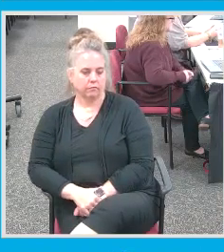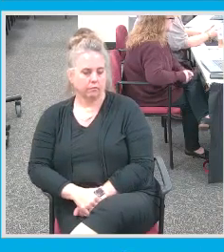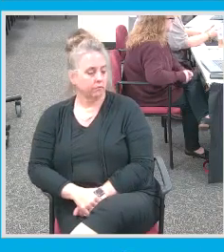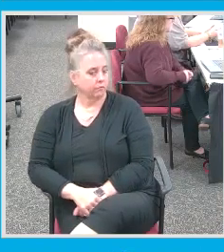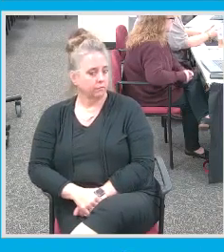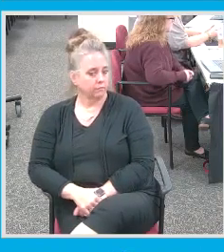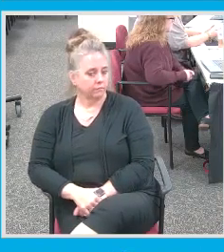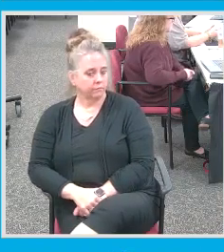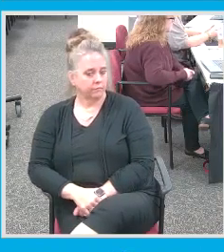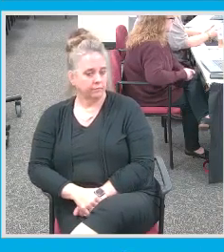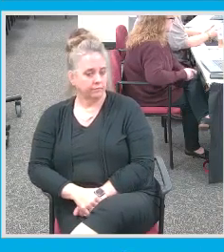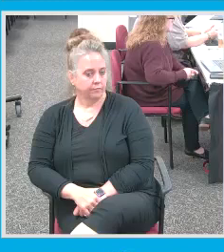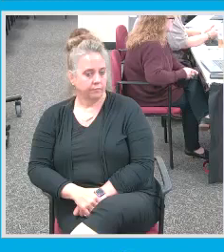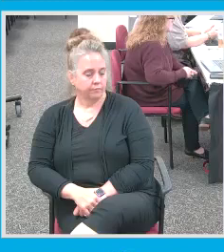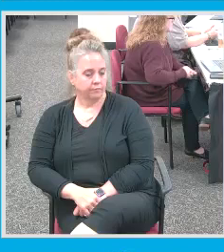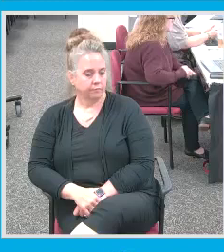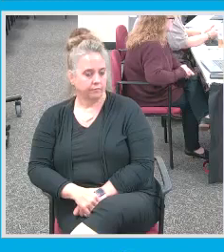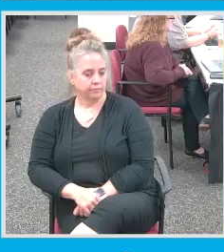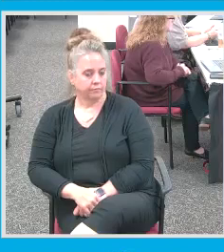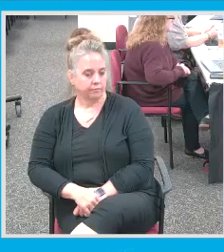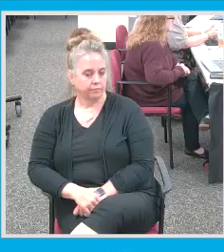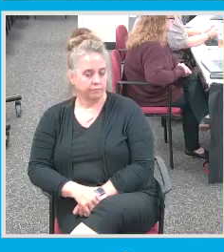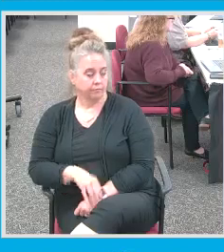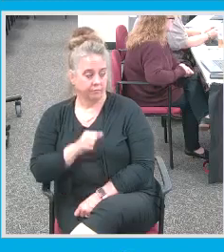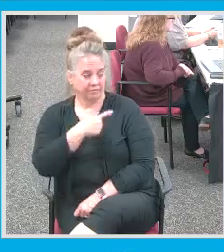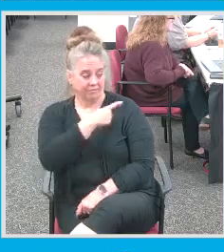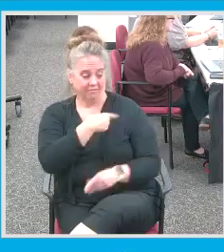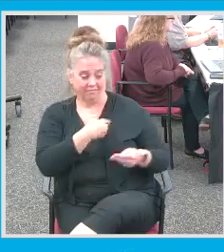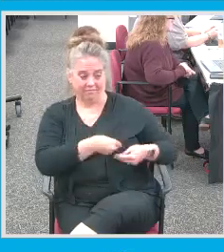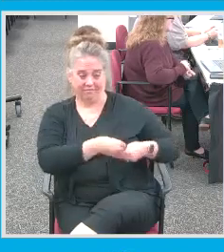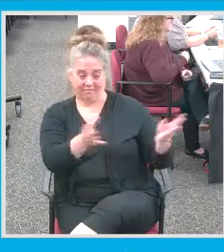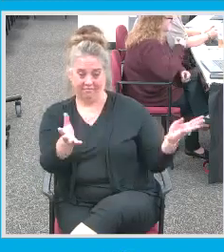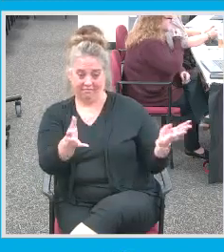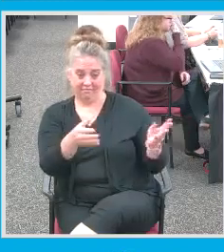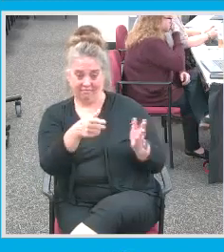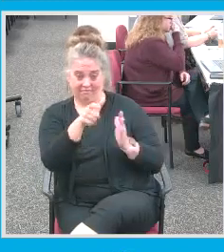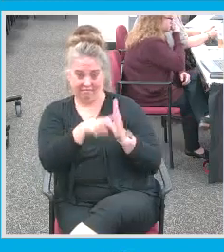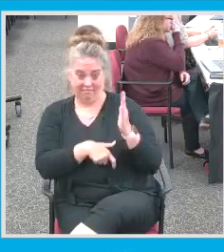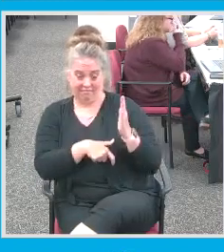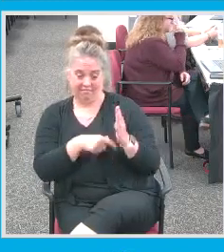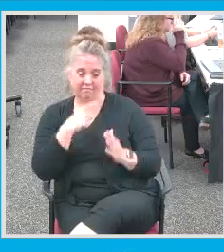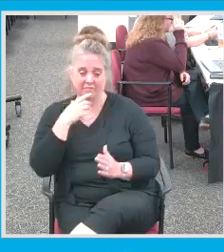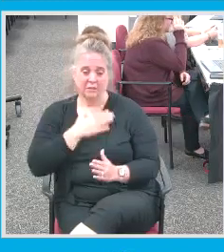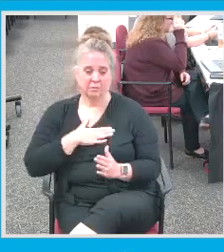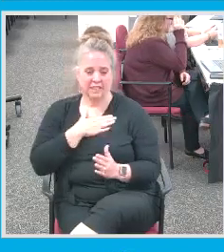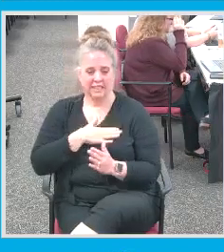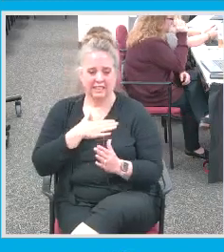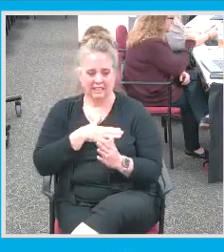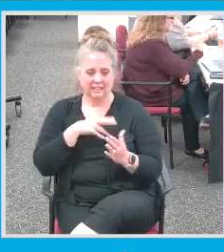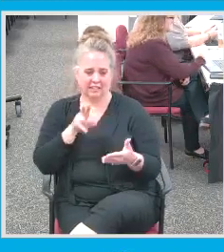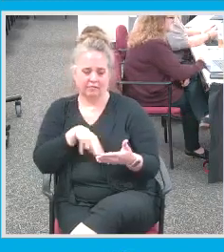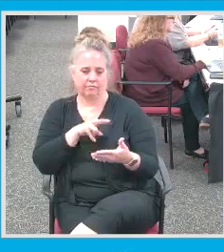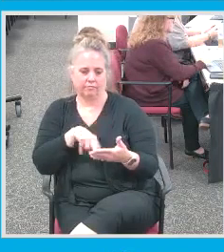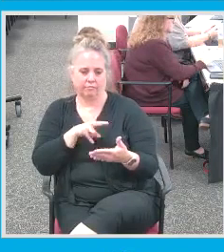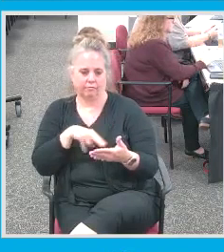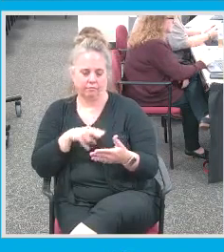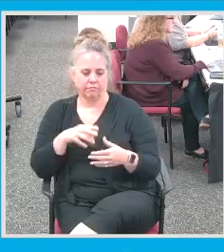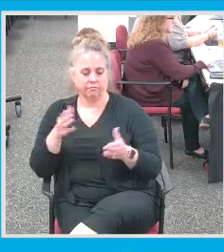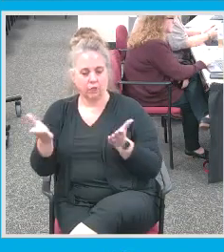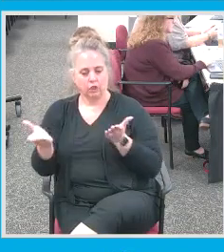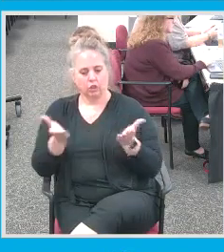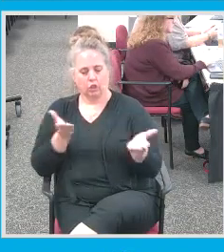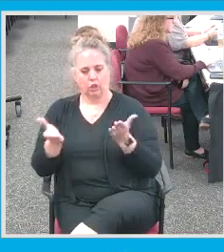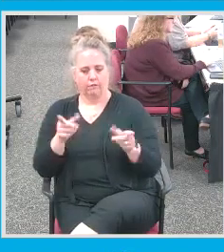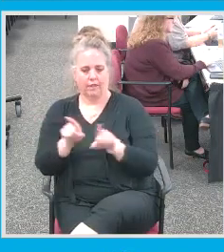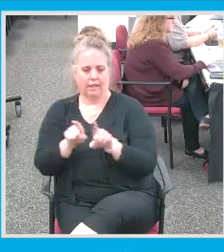of you to consider in your packets, you have a flyer that says, serve as a host. So the model that we're currently using